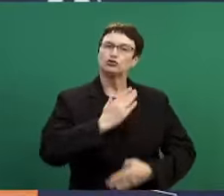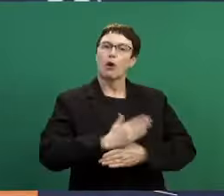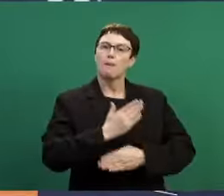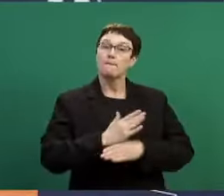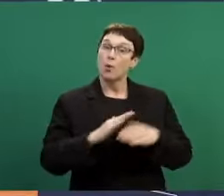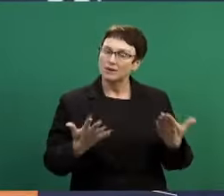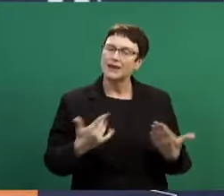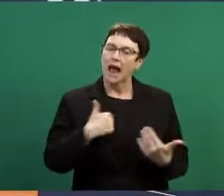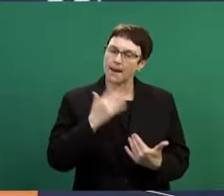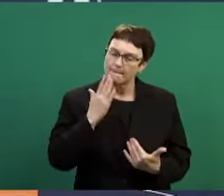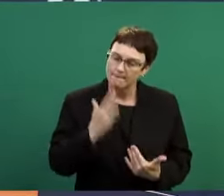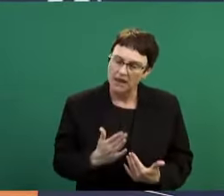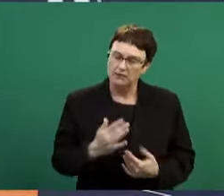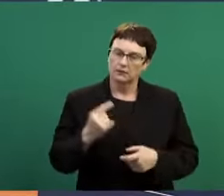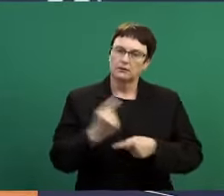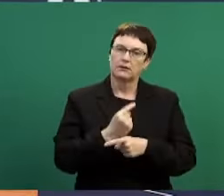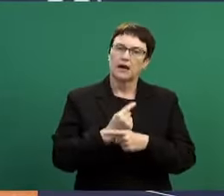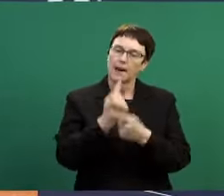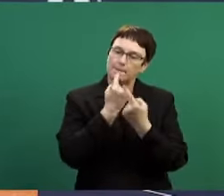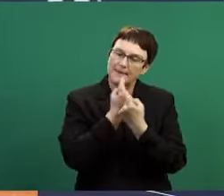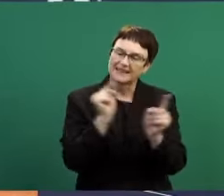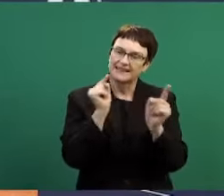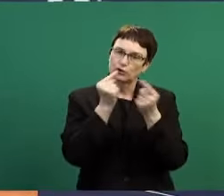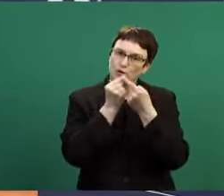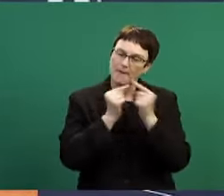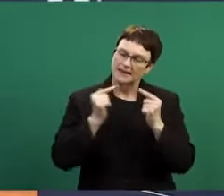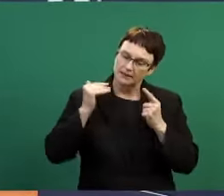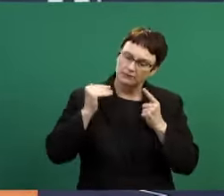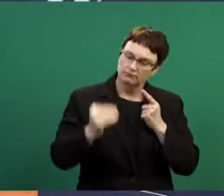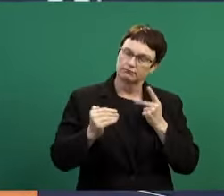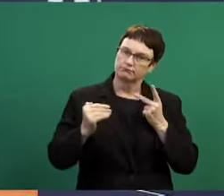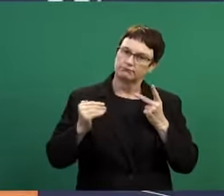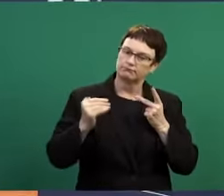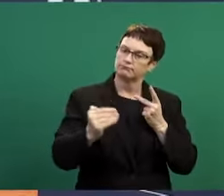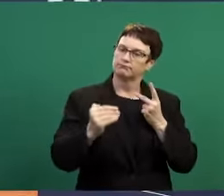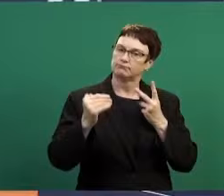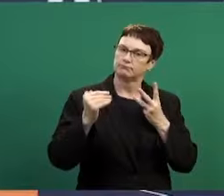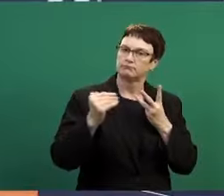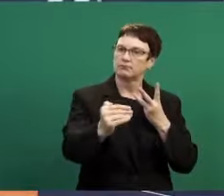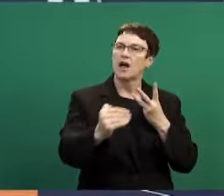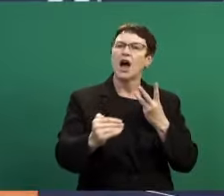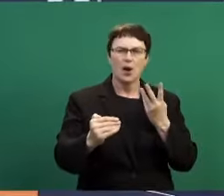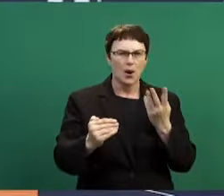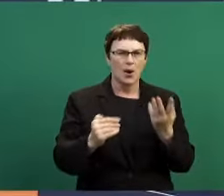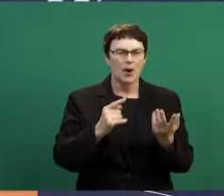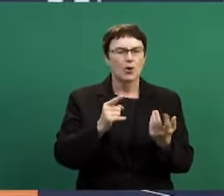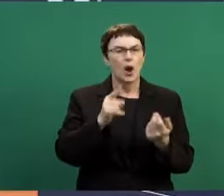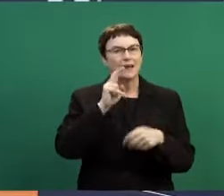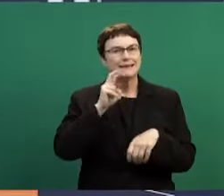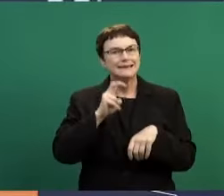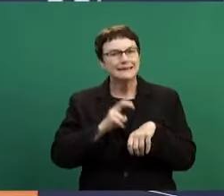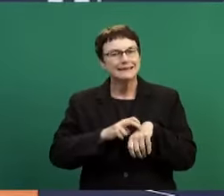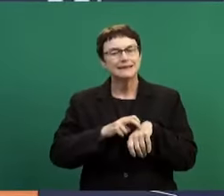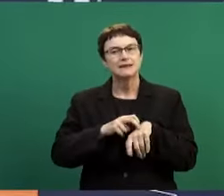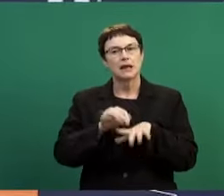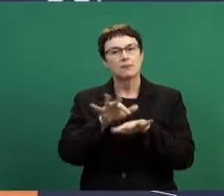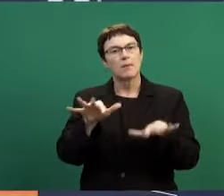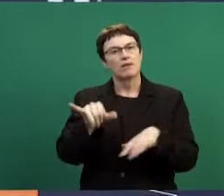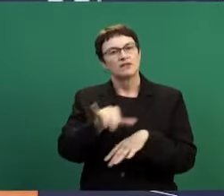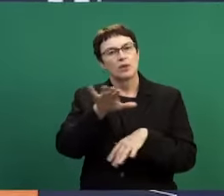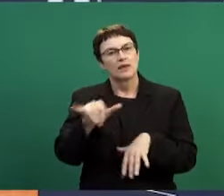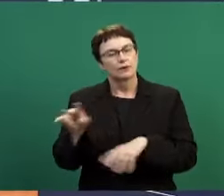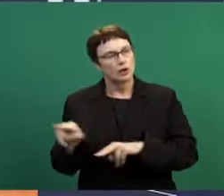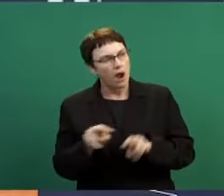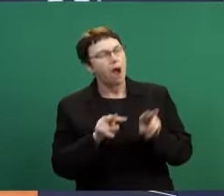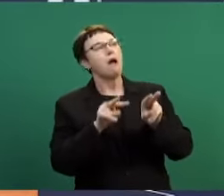messages so that you could almost say we can see where they are going in a way,